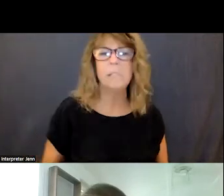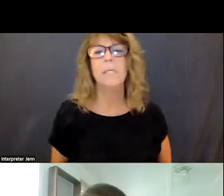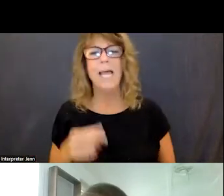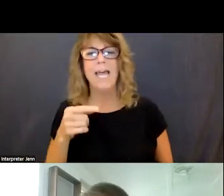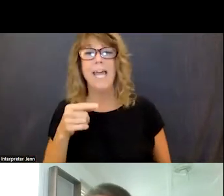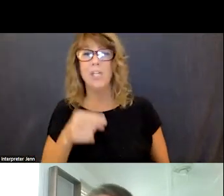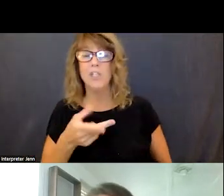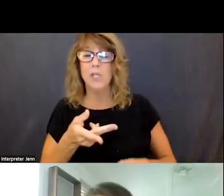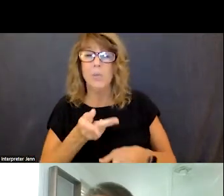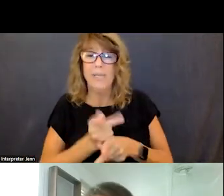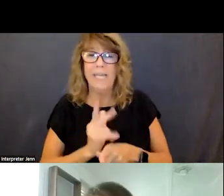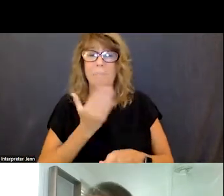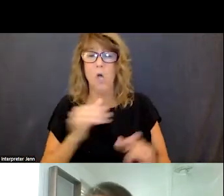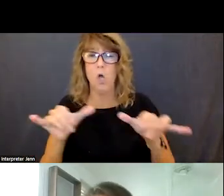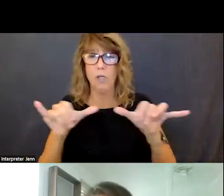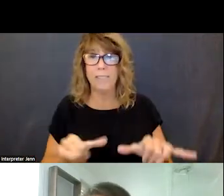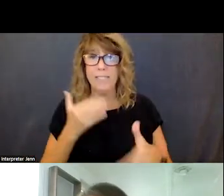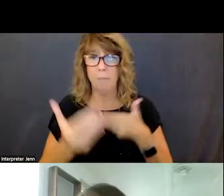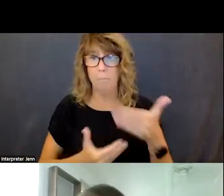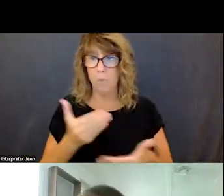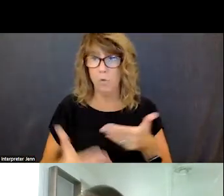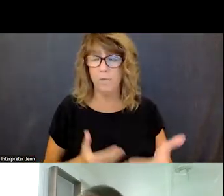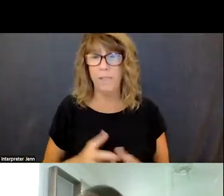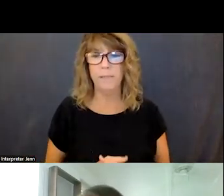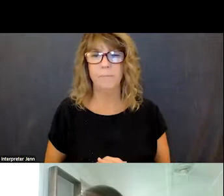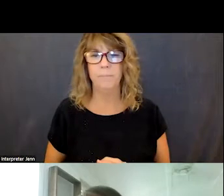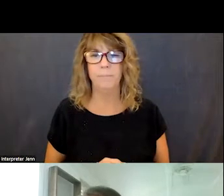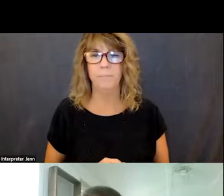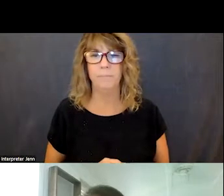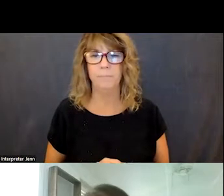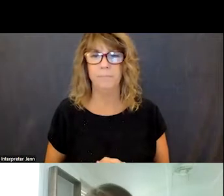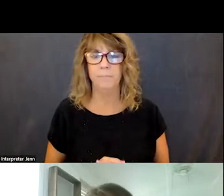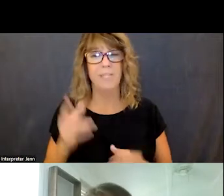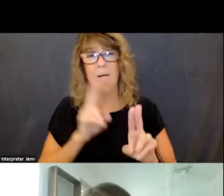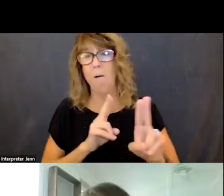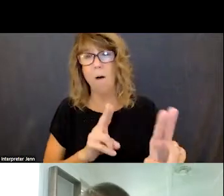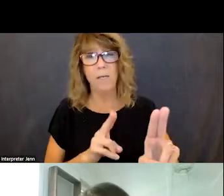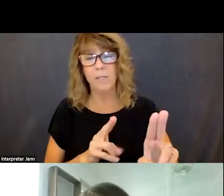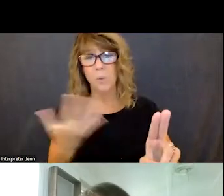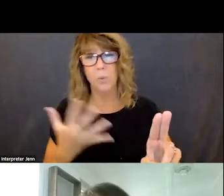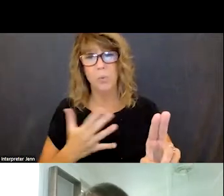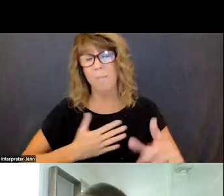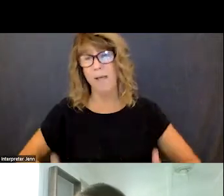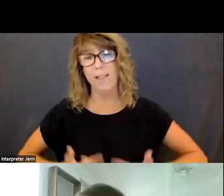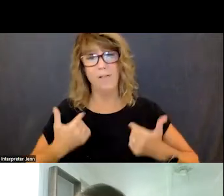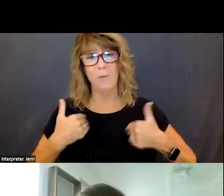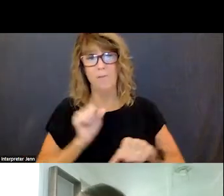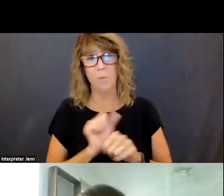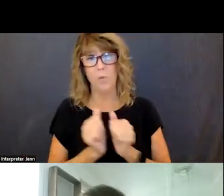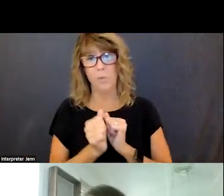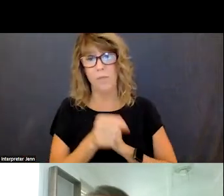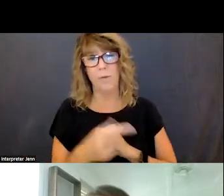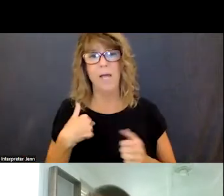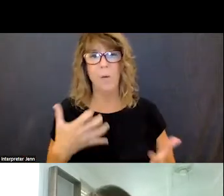would keep our system moving. And what a honor it has been in my life to work with her. And I just want